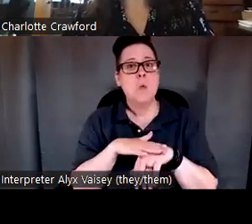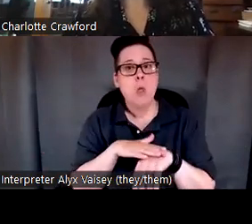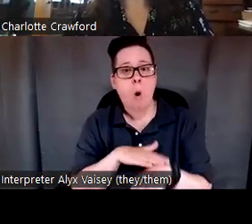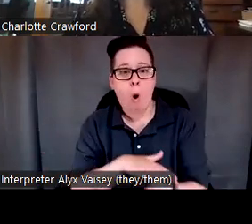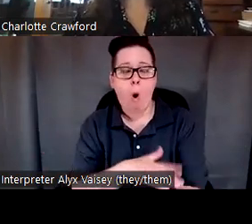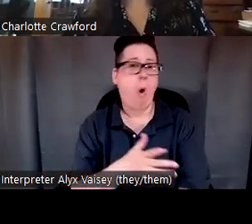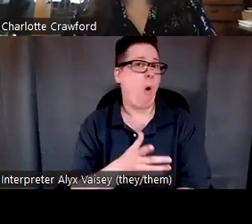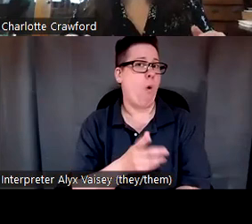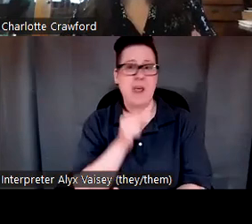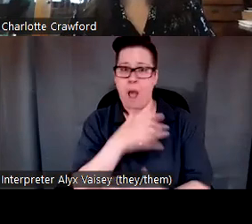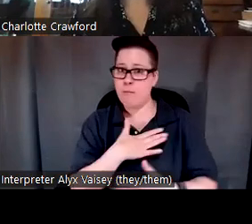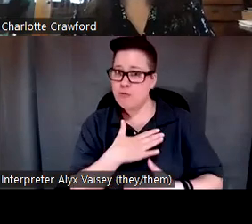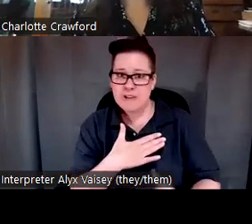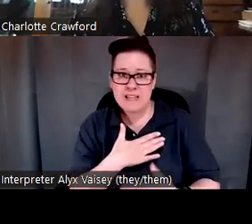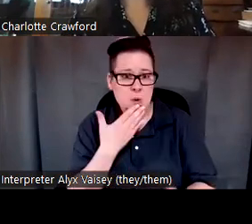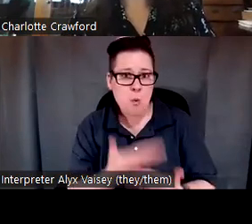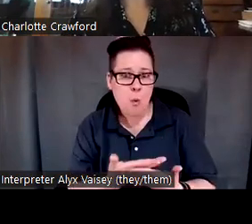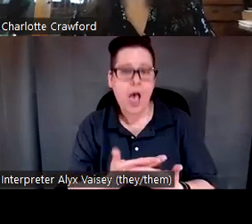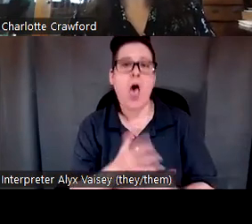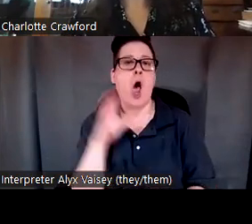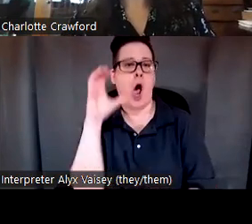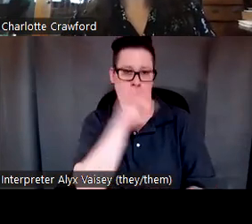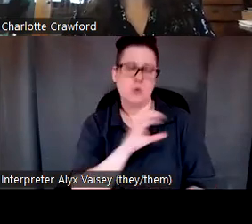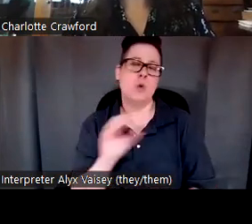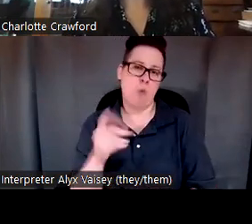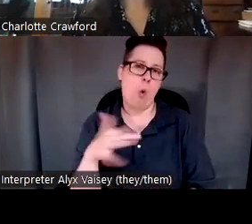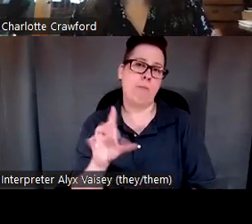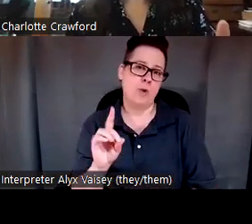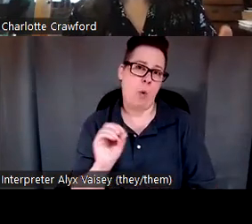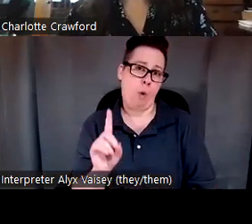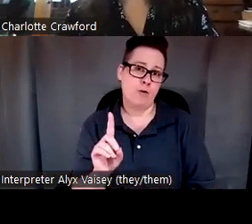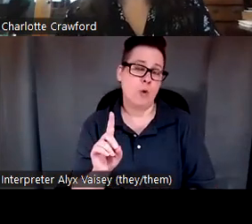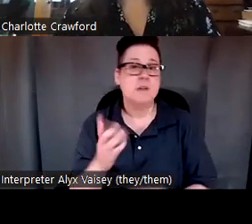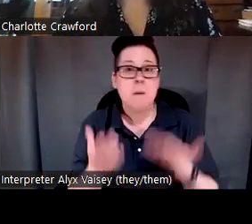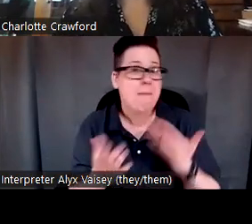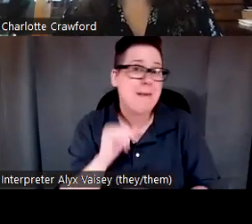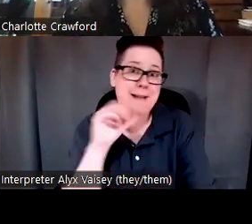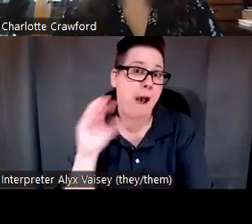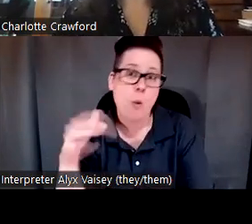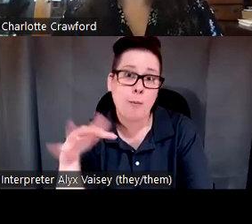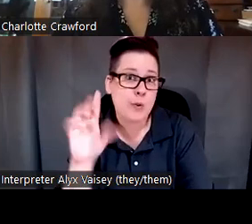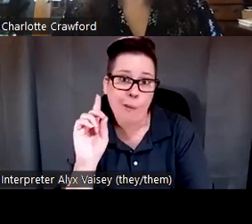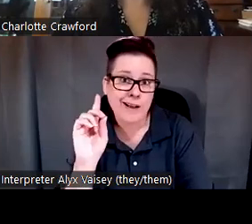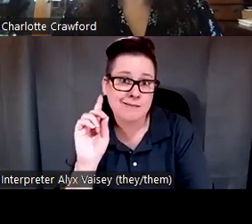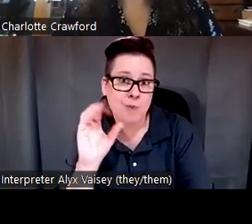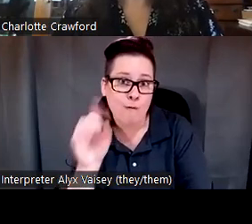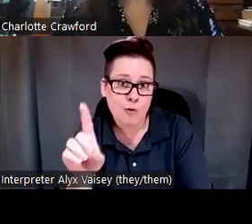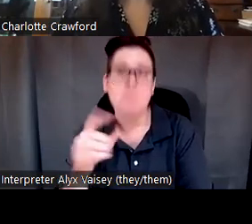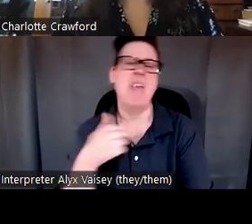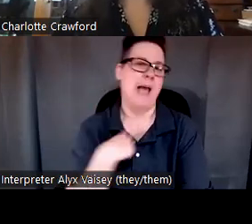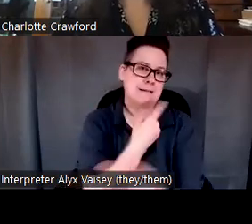respiratory depression, you're going to assume that it's an opioid overdose, and it may not. And this is another thing I tell my EMS providers